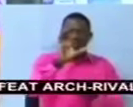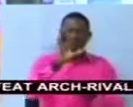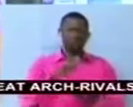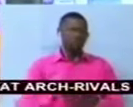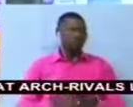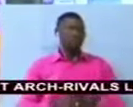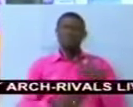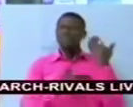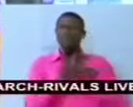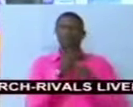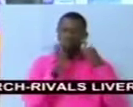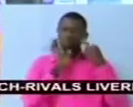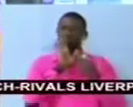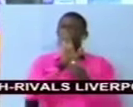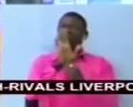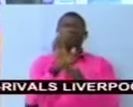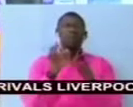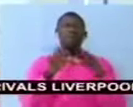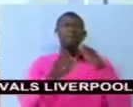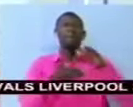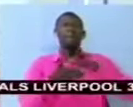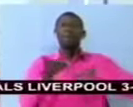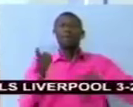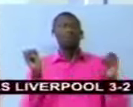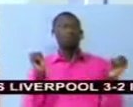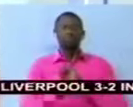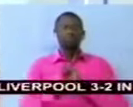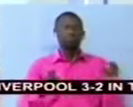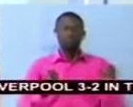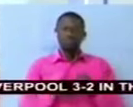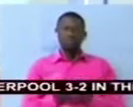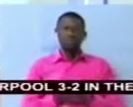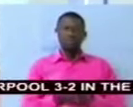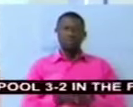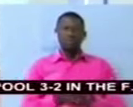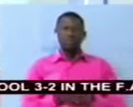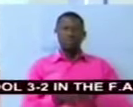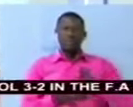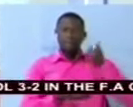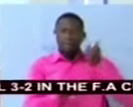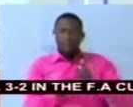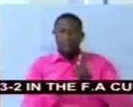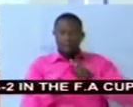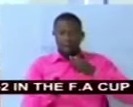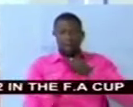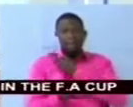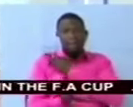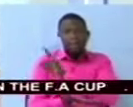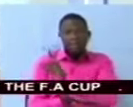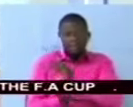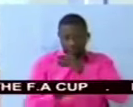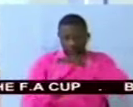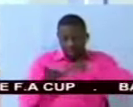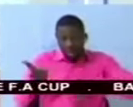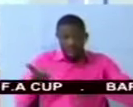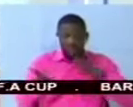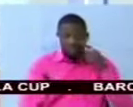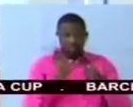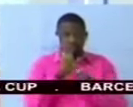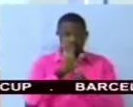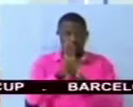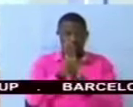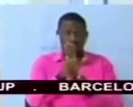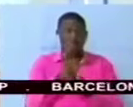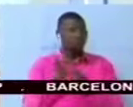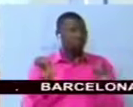have never shown me any document. How about a warrant? Amul ben kayit bu woné tammi war nañ lan na leena jox doole ñu visit sa nek fofu. Dara